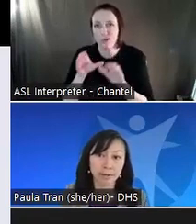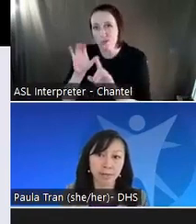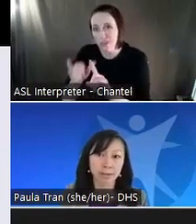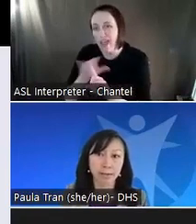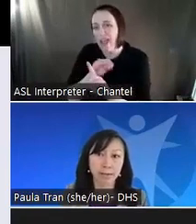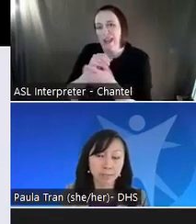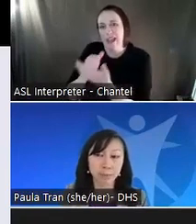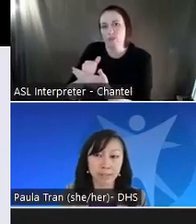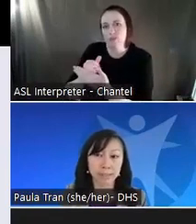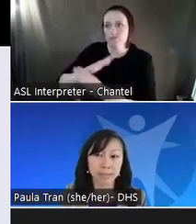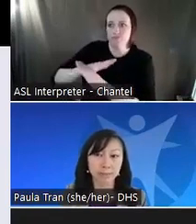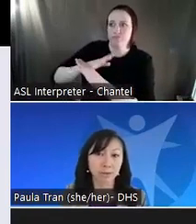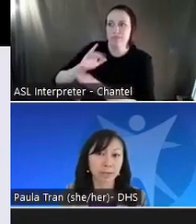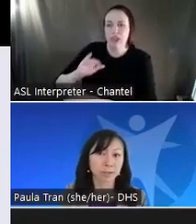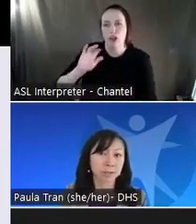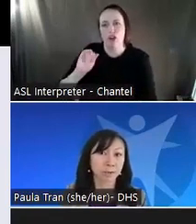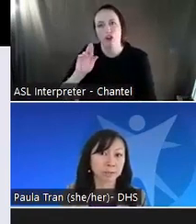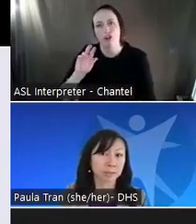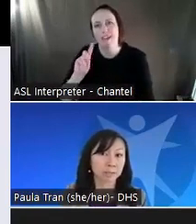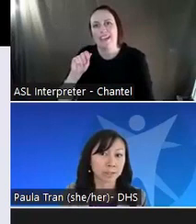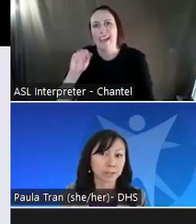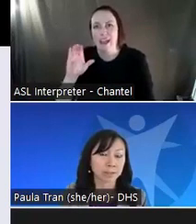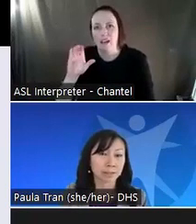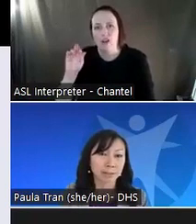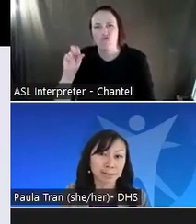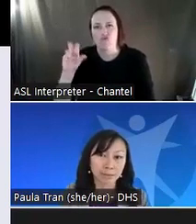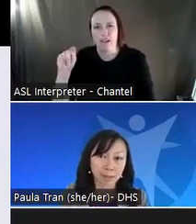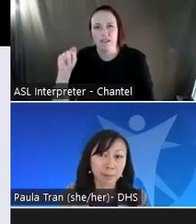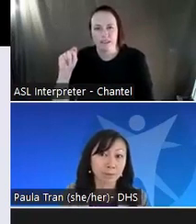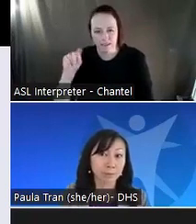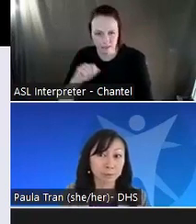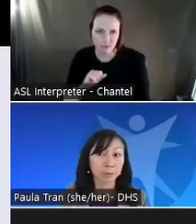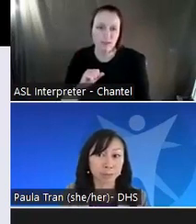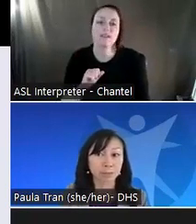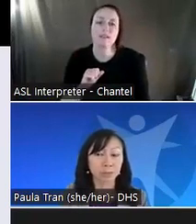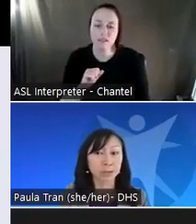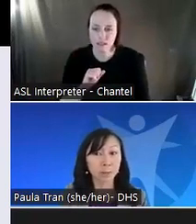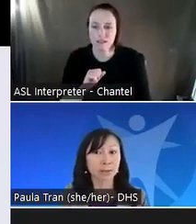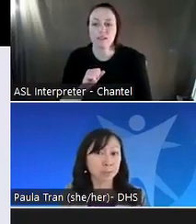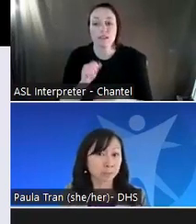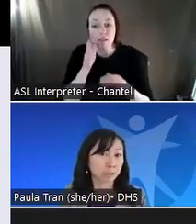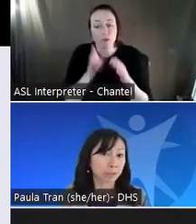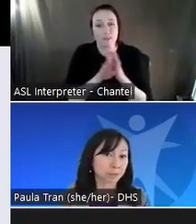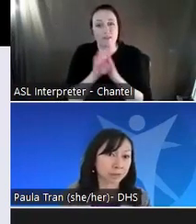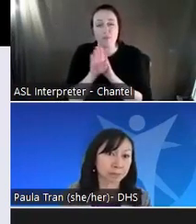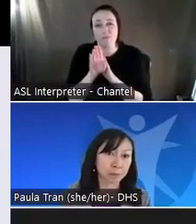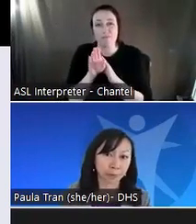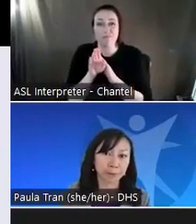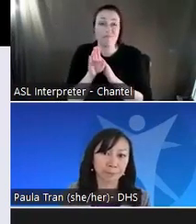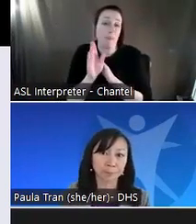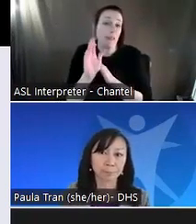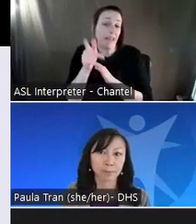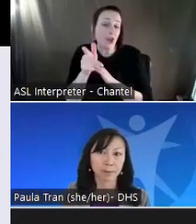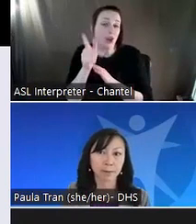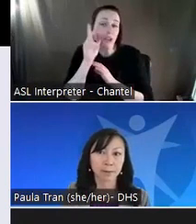in identifying any best practices and strategies for consideration in developing a future potential statewide expansion of the screening